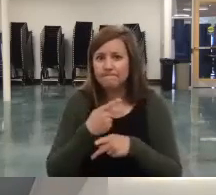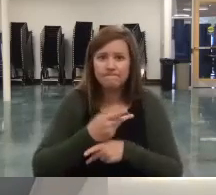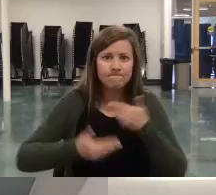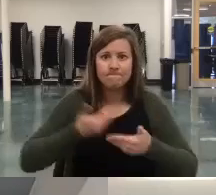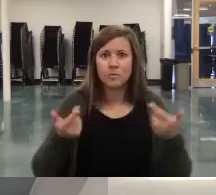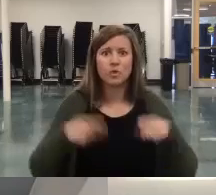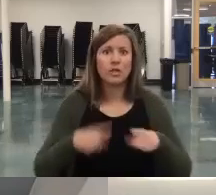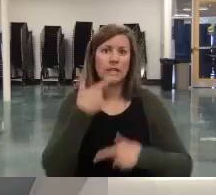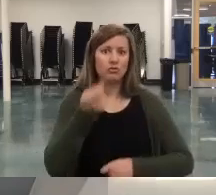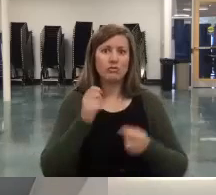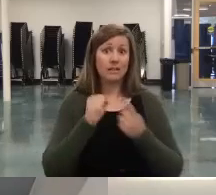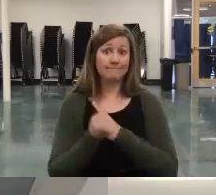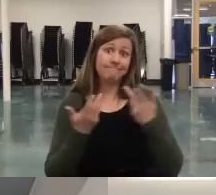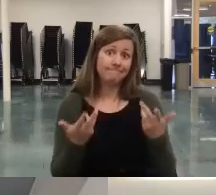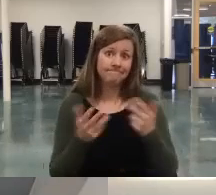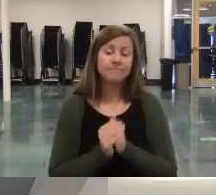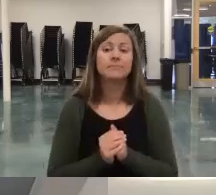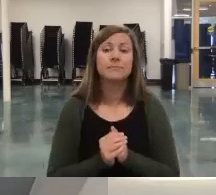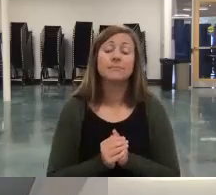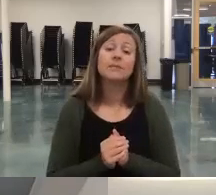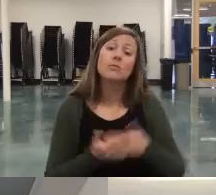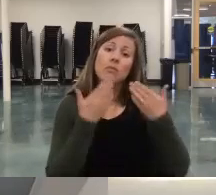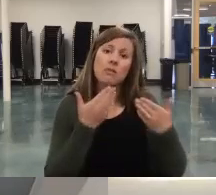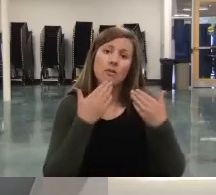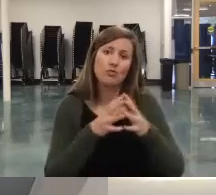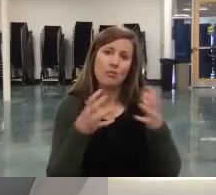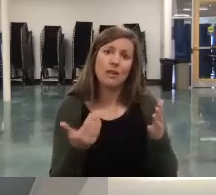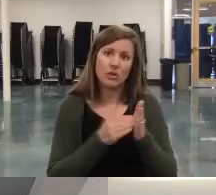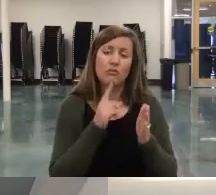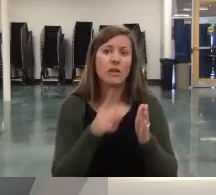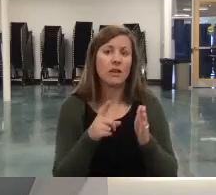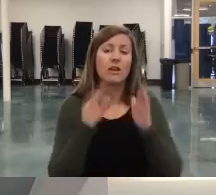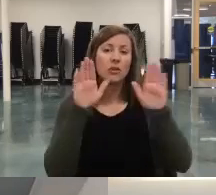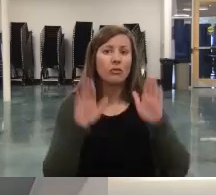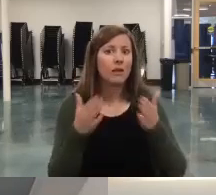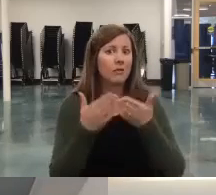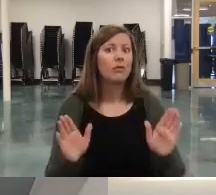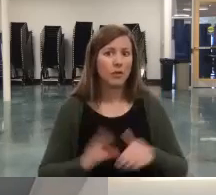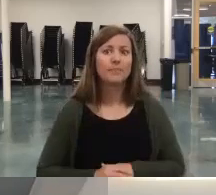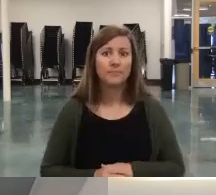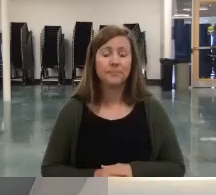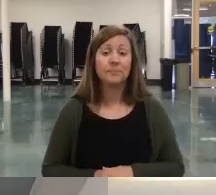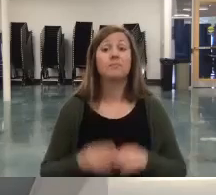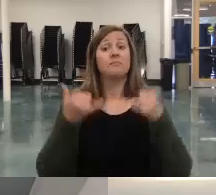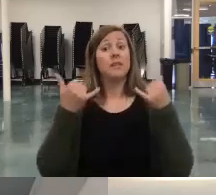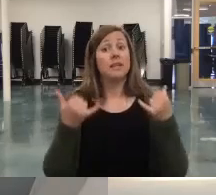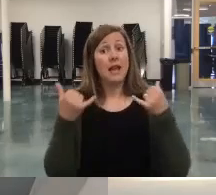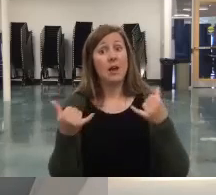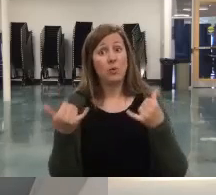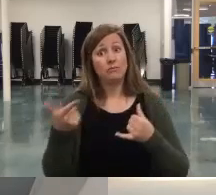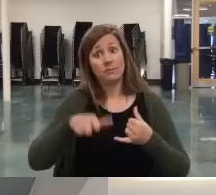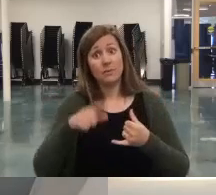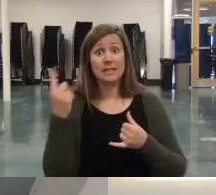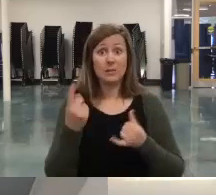interesting times of the pandemic. So, Robin, thank you so much. That was a great overview. We're going to turn to someone